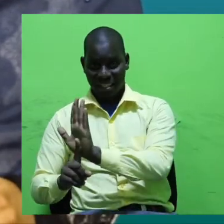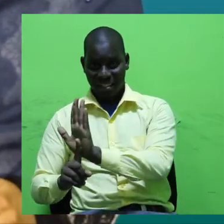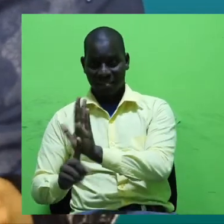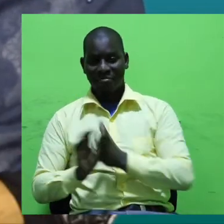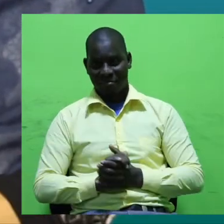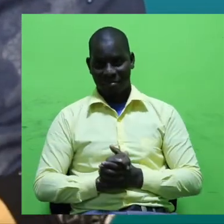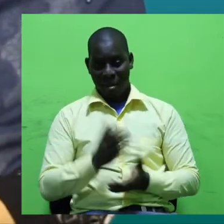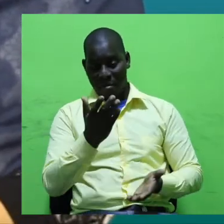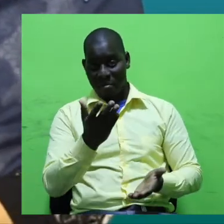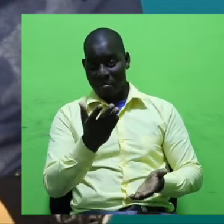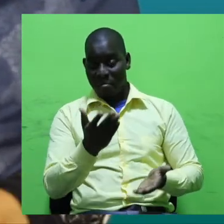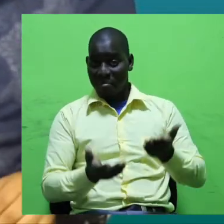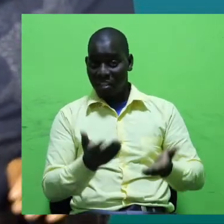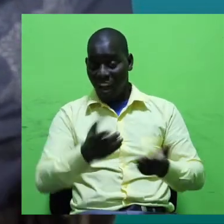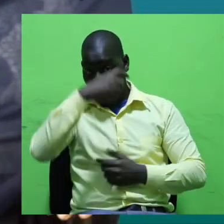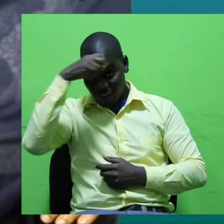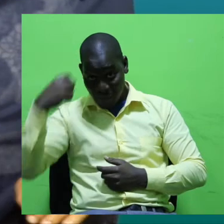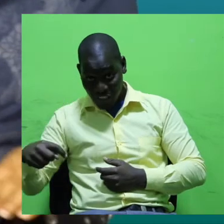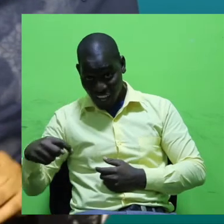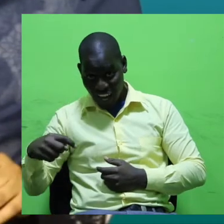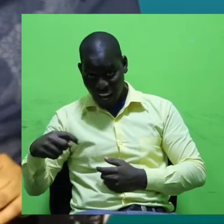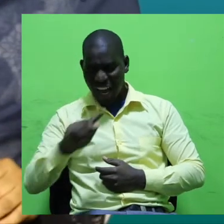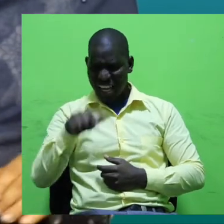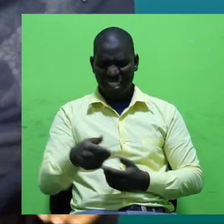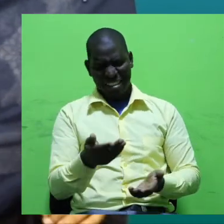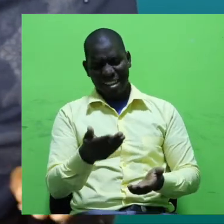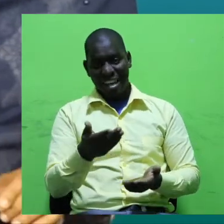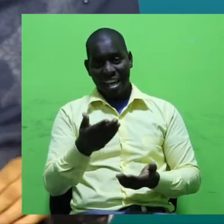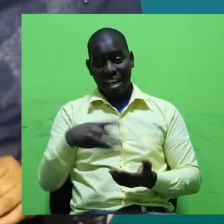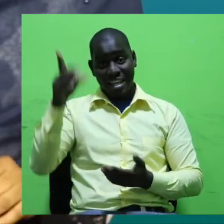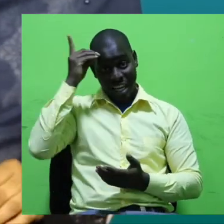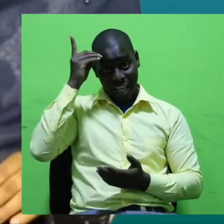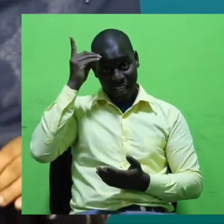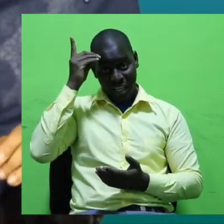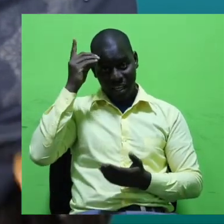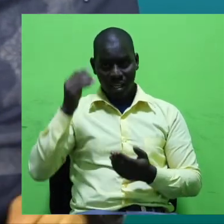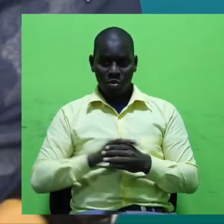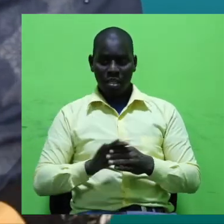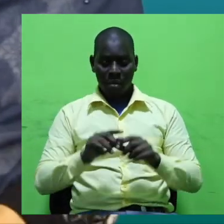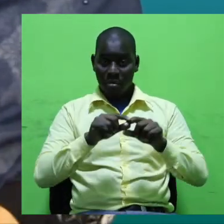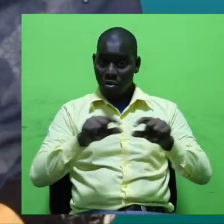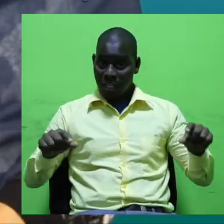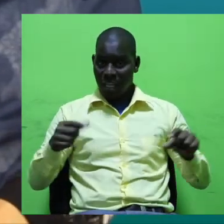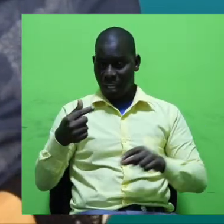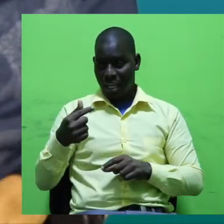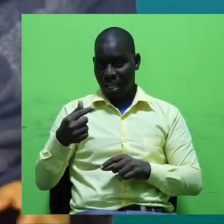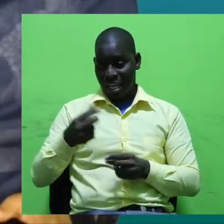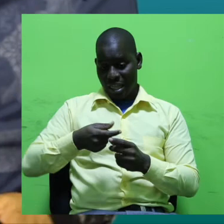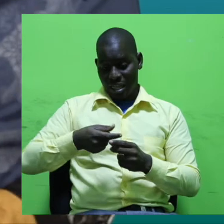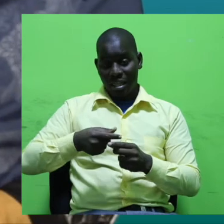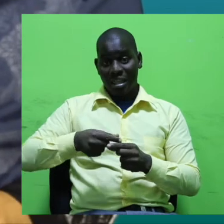plus 32. So 0 degrees Celsius is equal to 32 degrees Fahrenheit. Let's